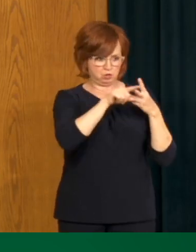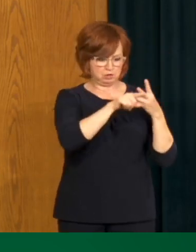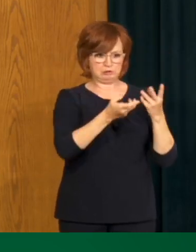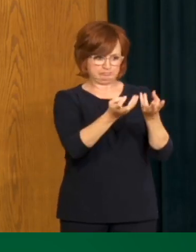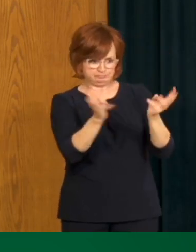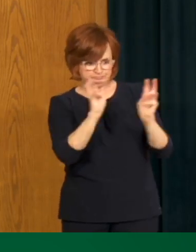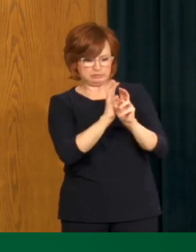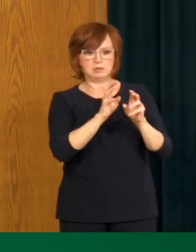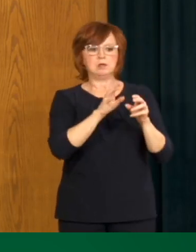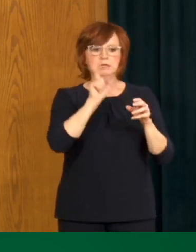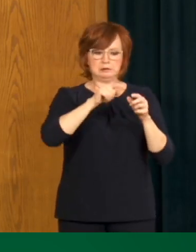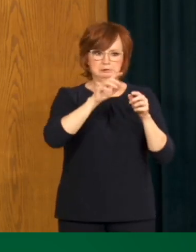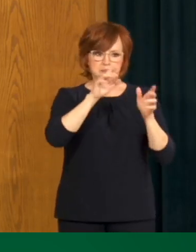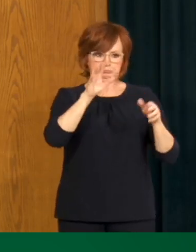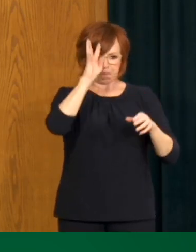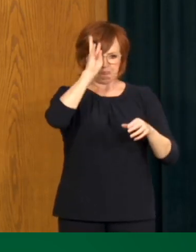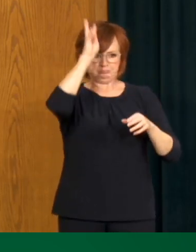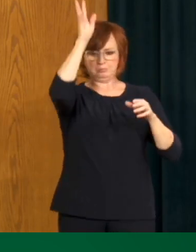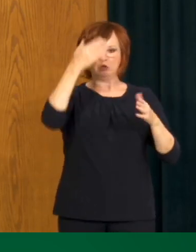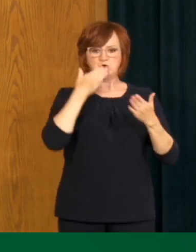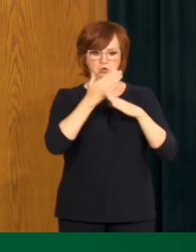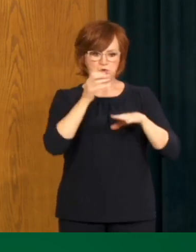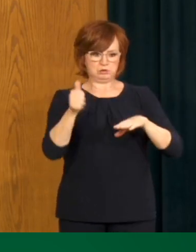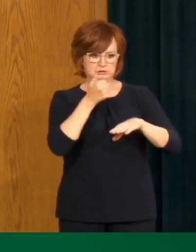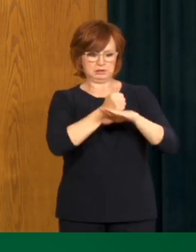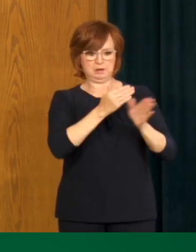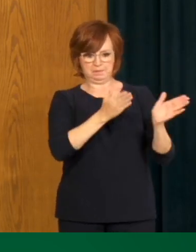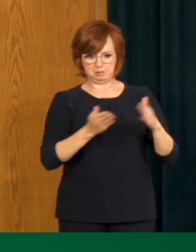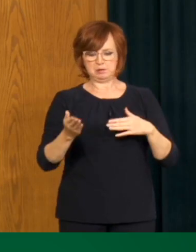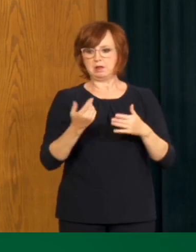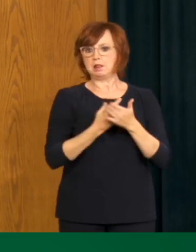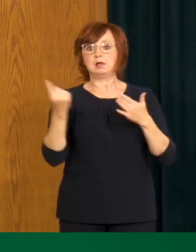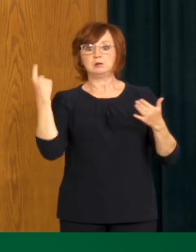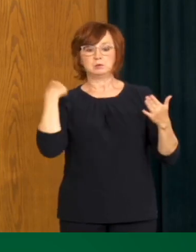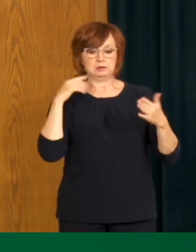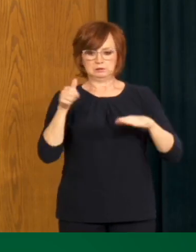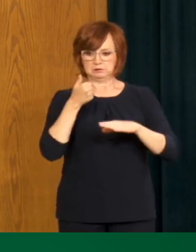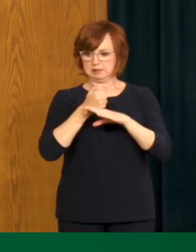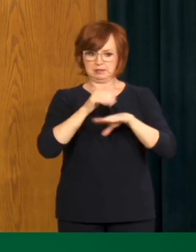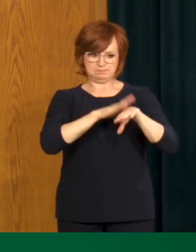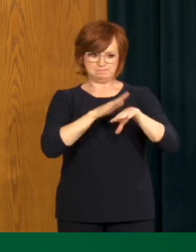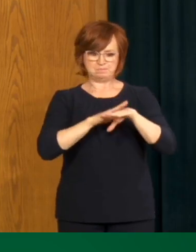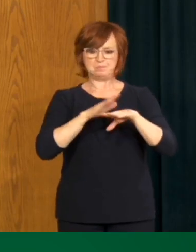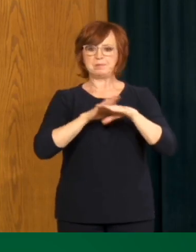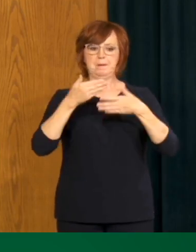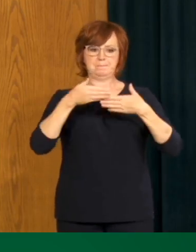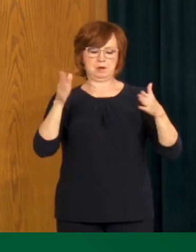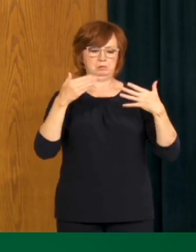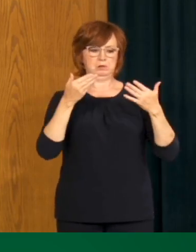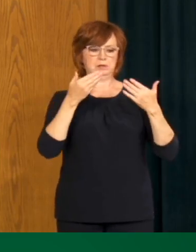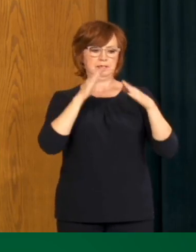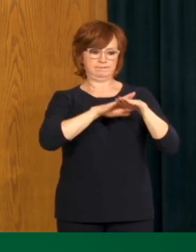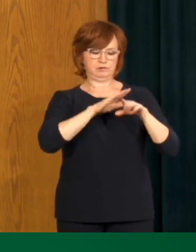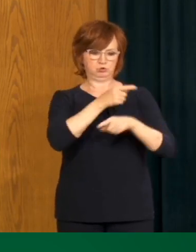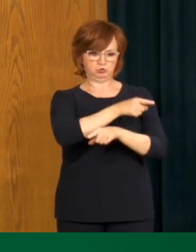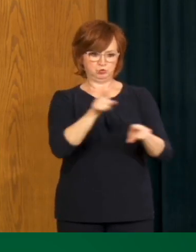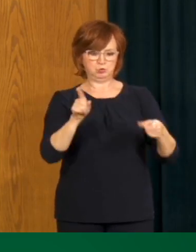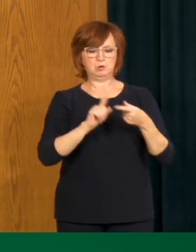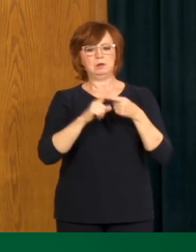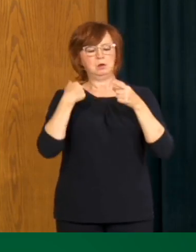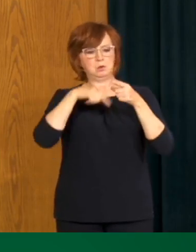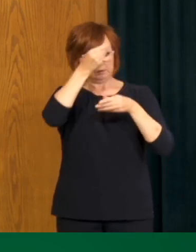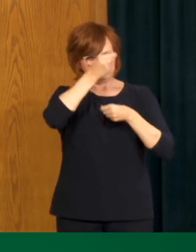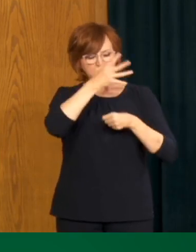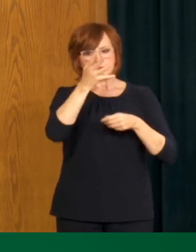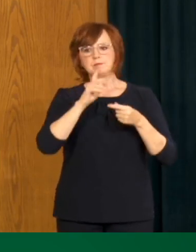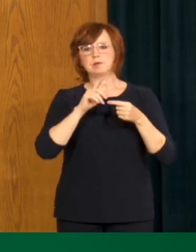been developed. A public service advisory was issued last week. Regular updates are being provided to both the